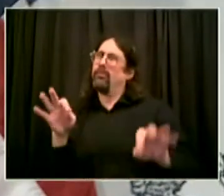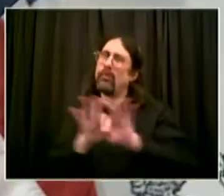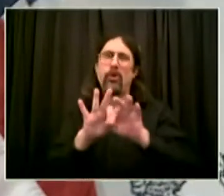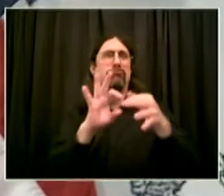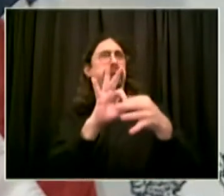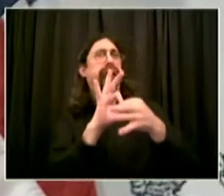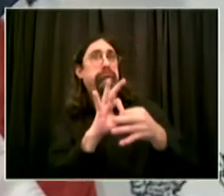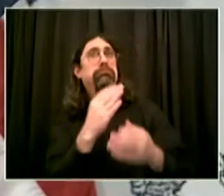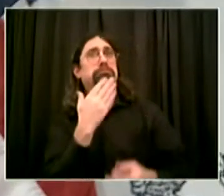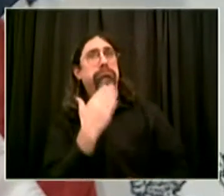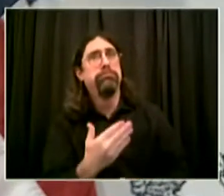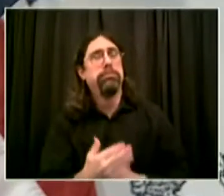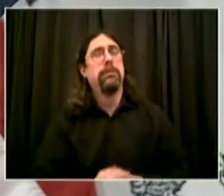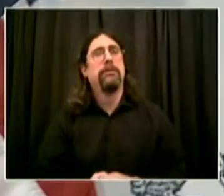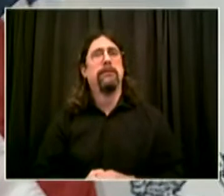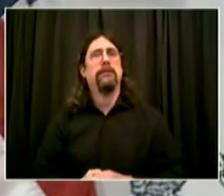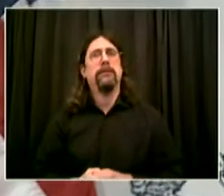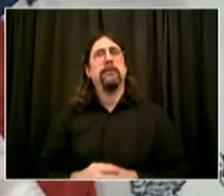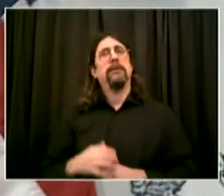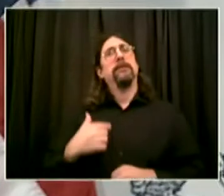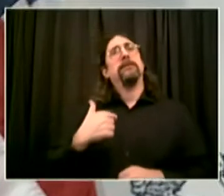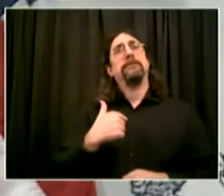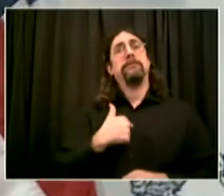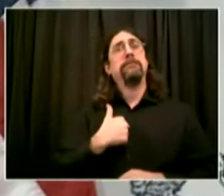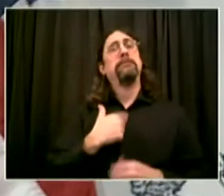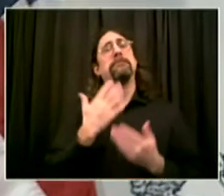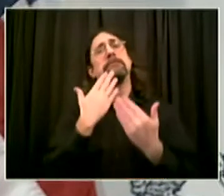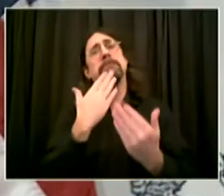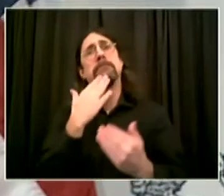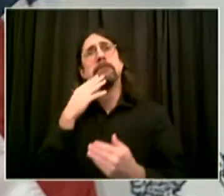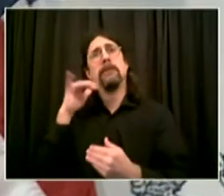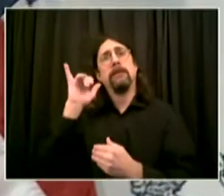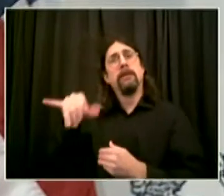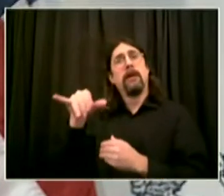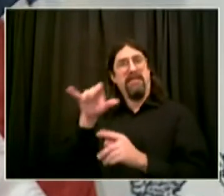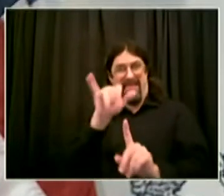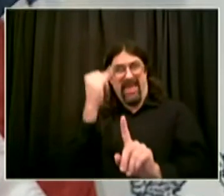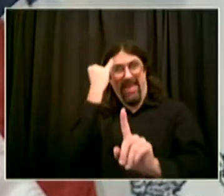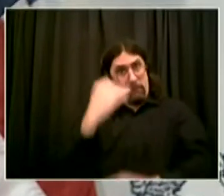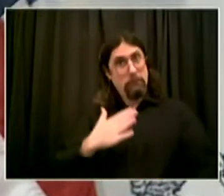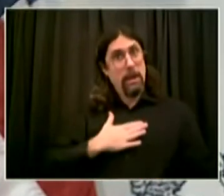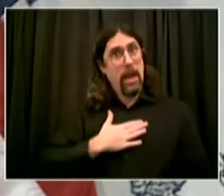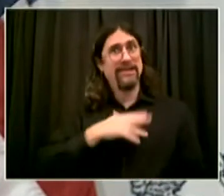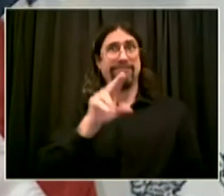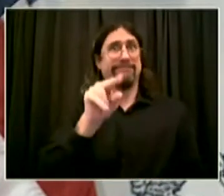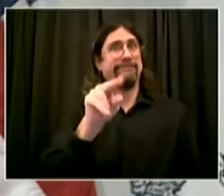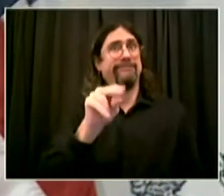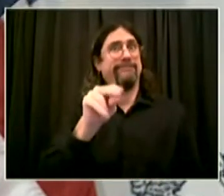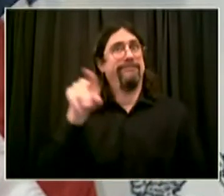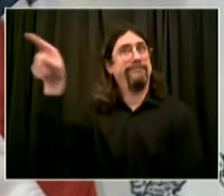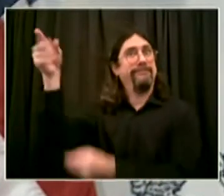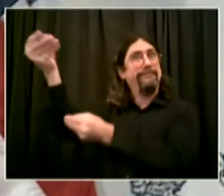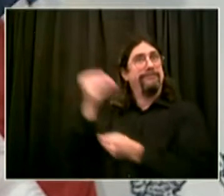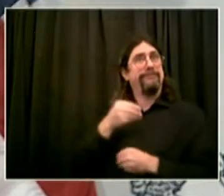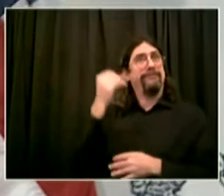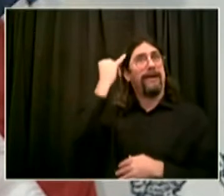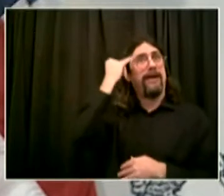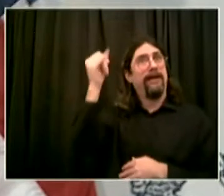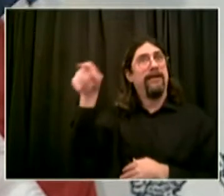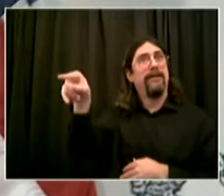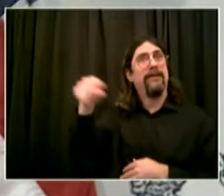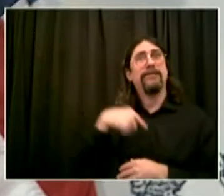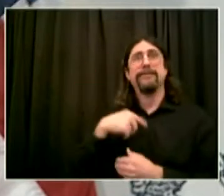I heard first with passion from the borough president of Brooklyn, Eric Adams, who, as many of you know, was a